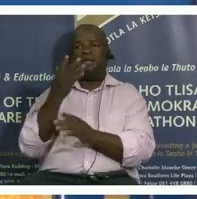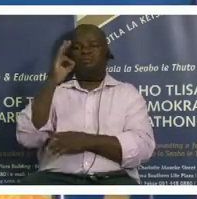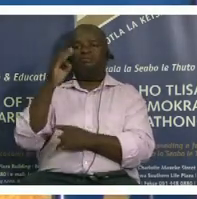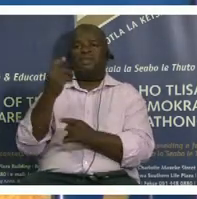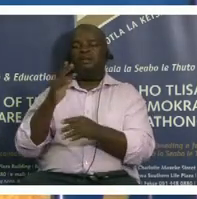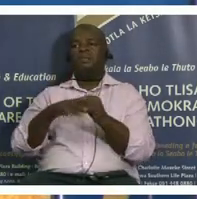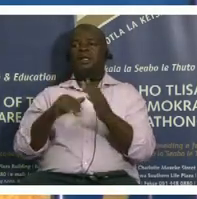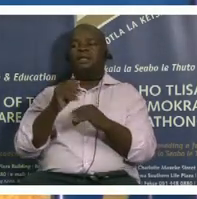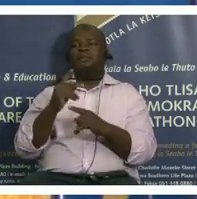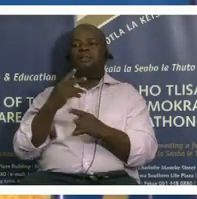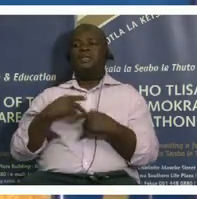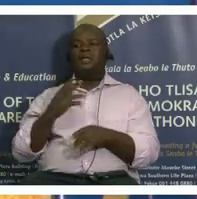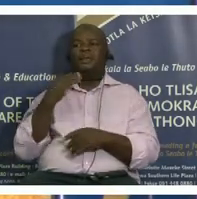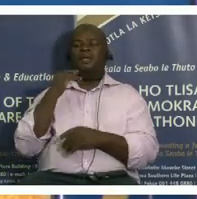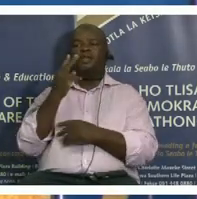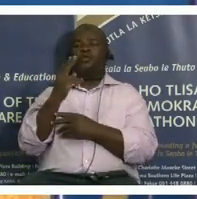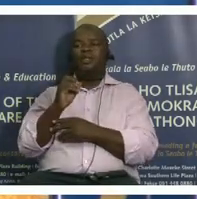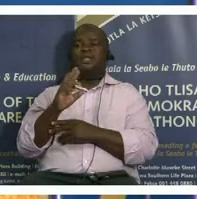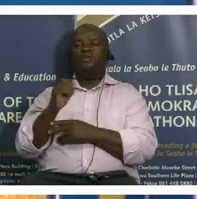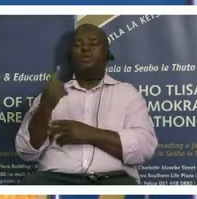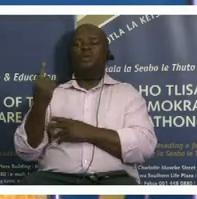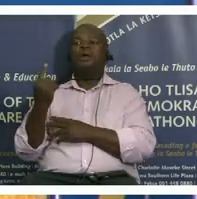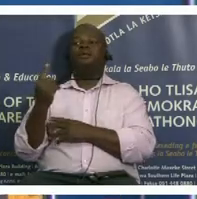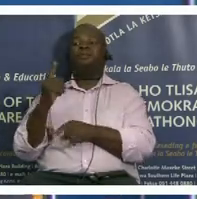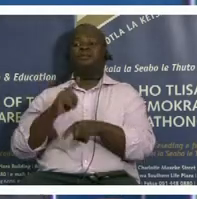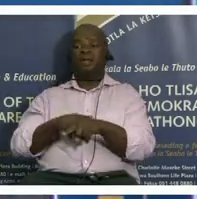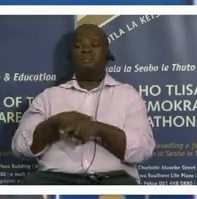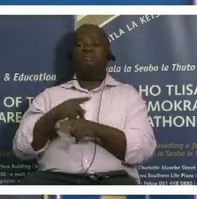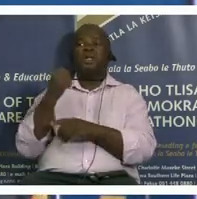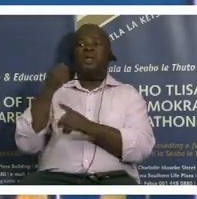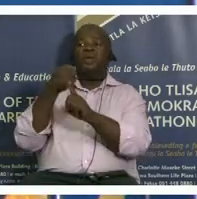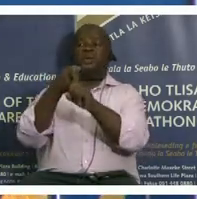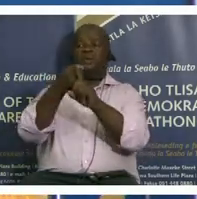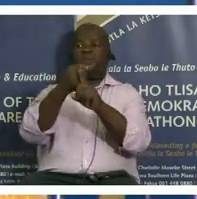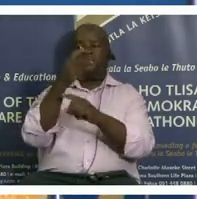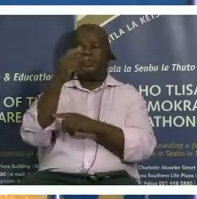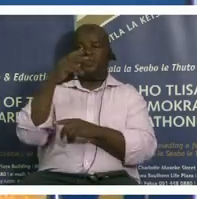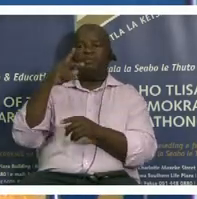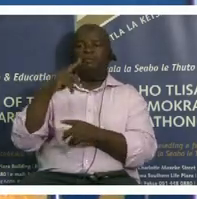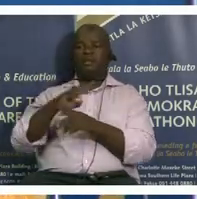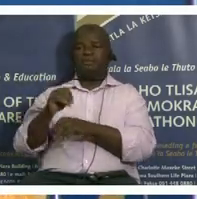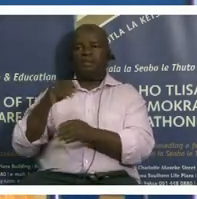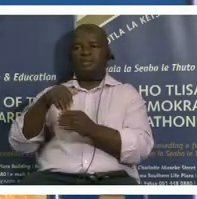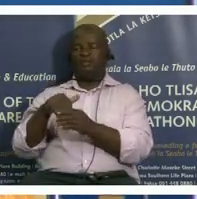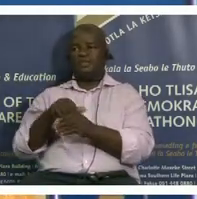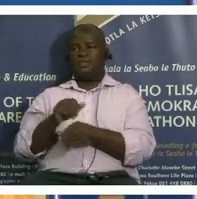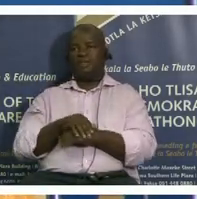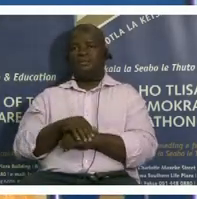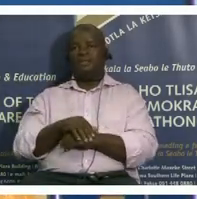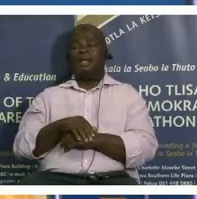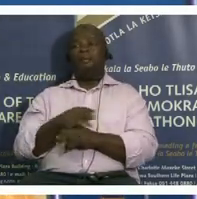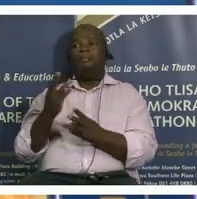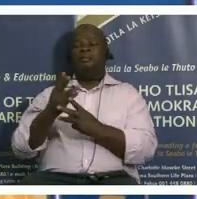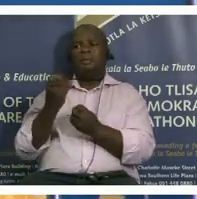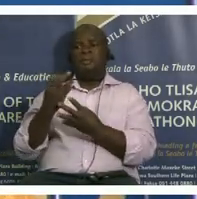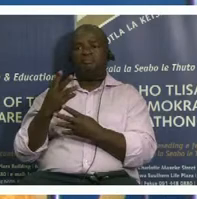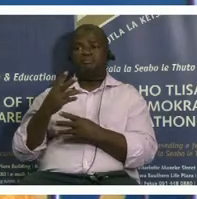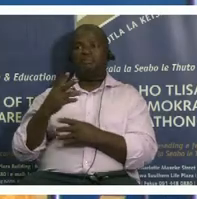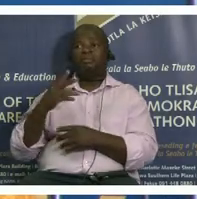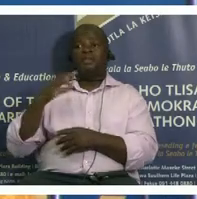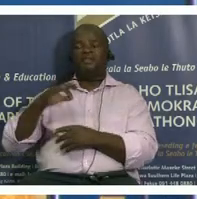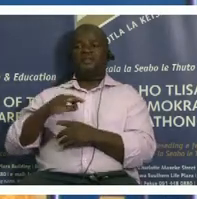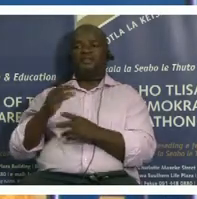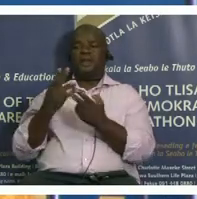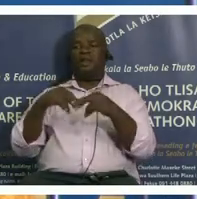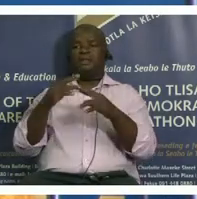the 2021 local government elections campaign. She joins many who have benefited from our national housing